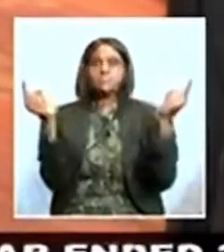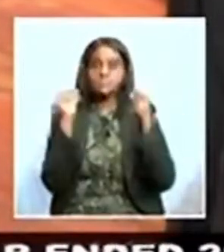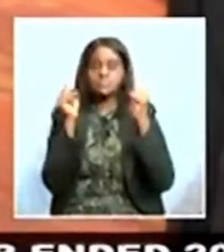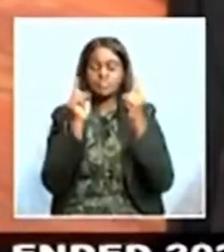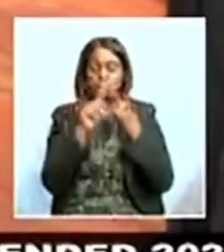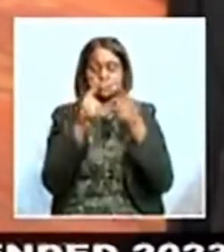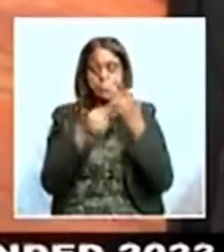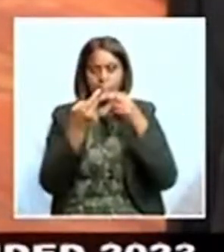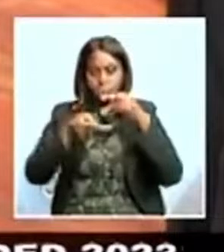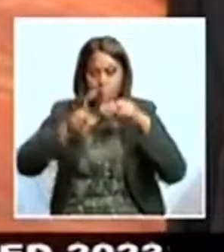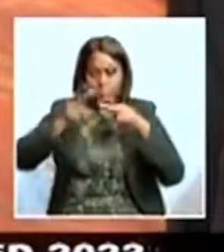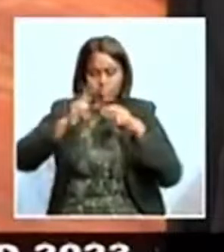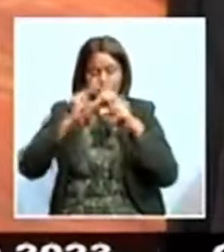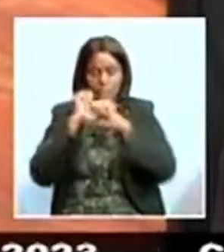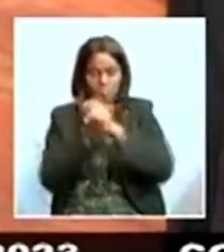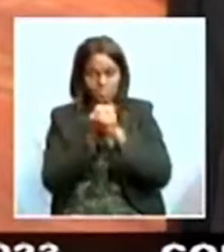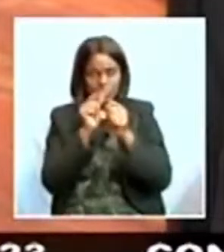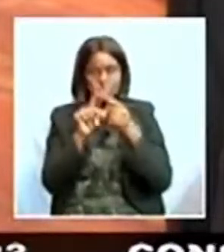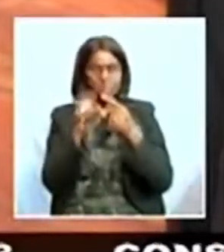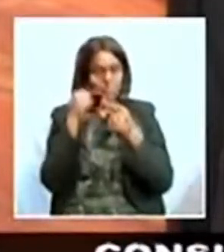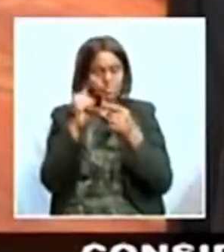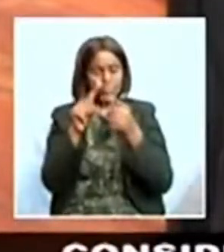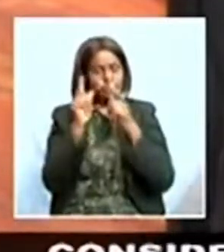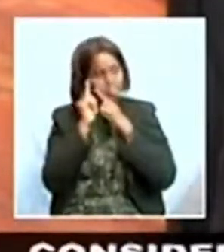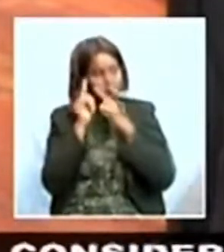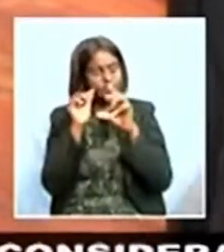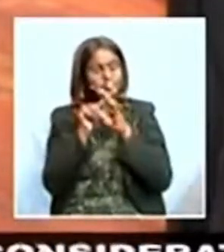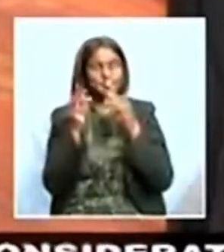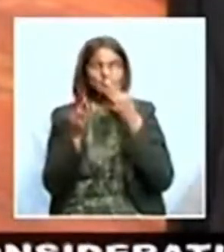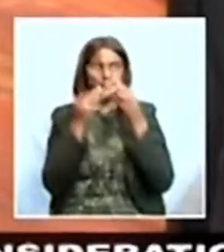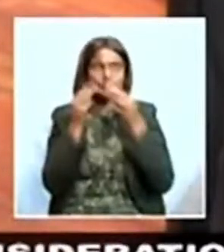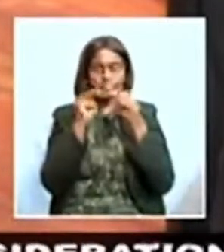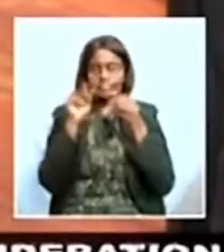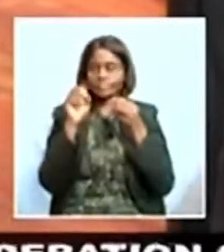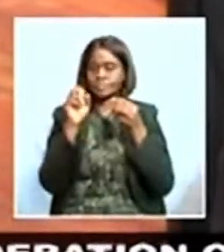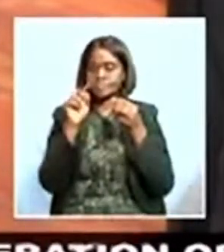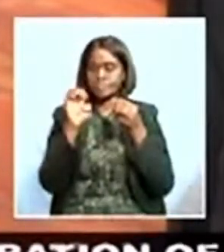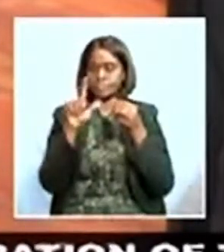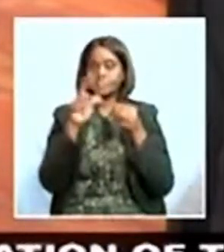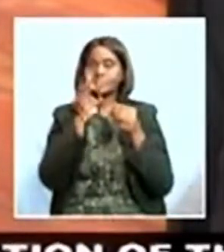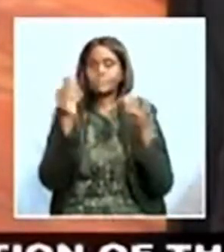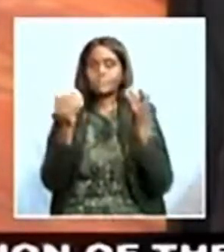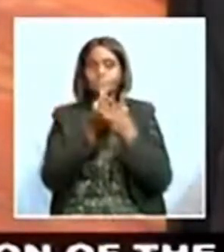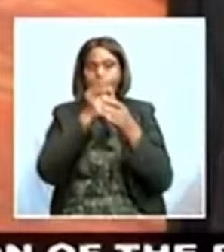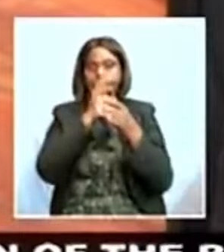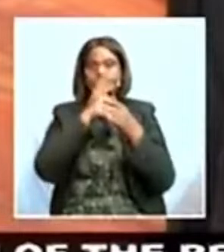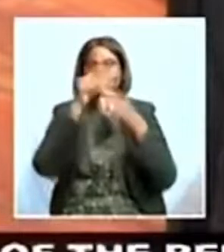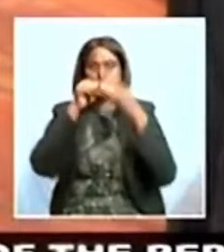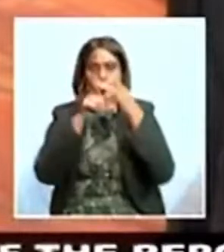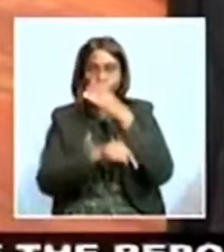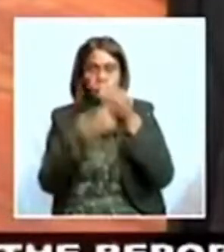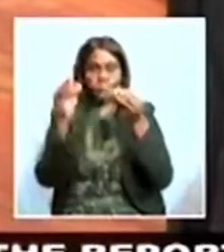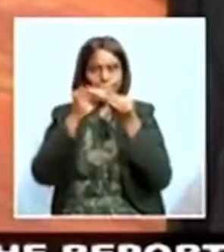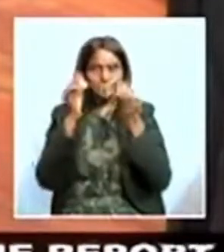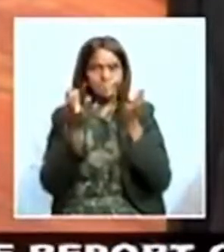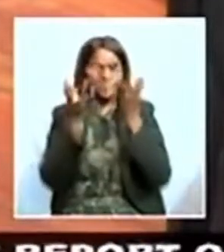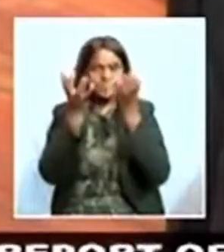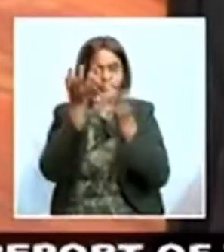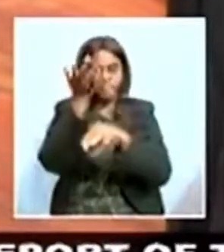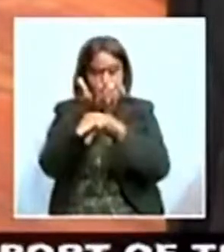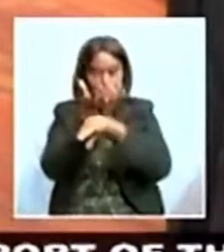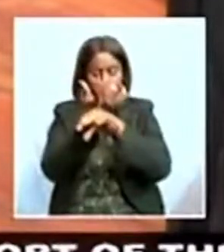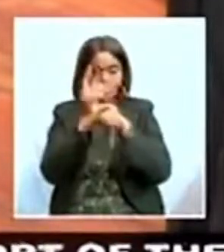to increase security for the guests at the motel. Drilling of a new borehole with an additional tank and tank stand